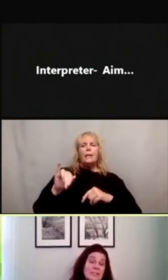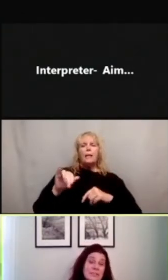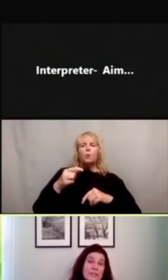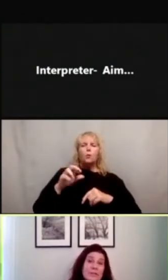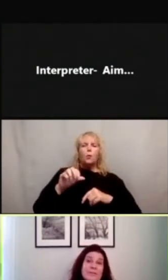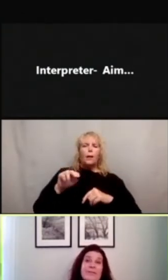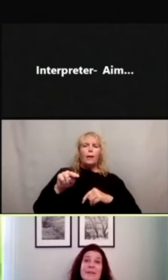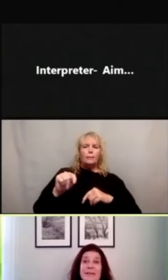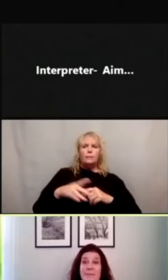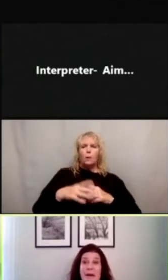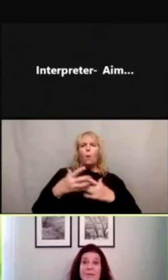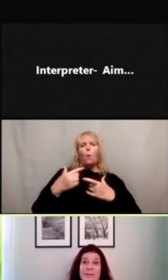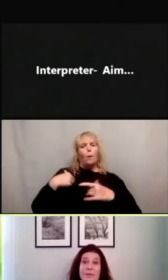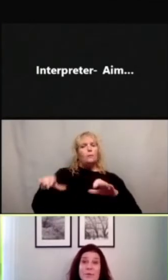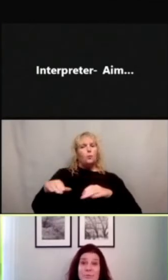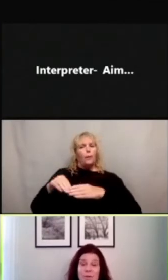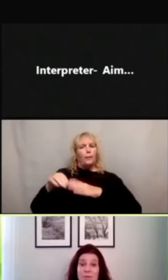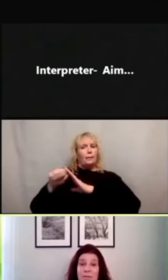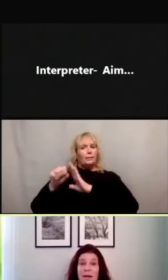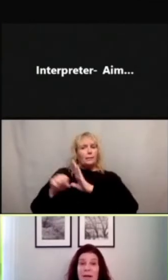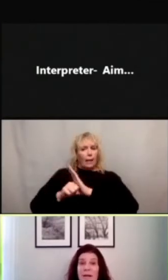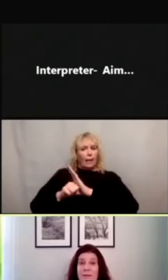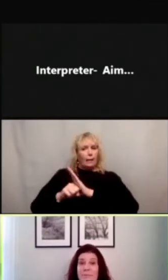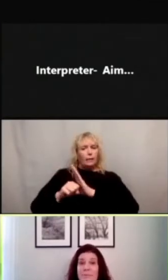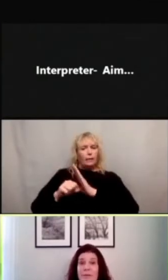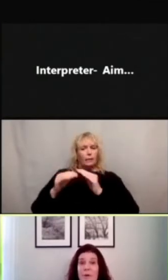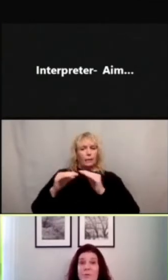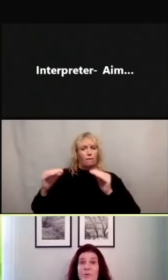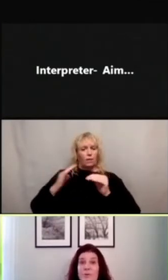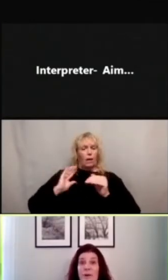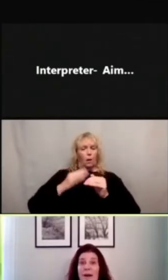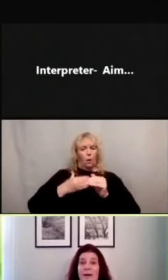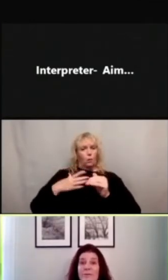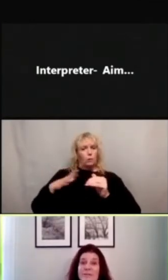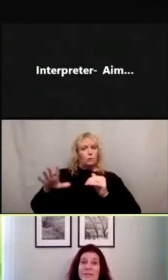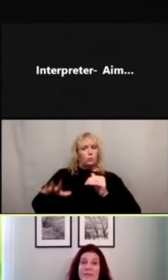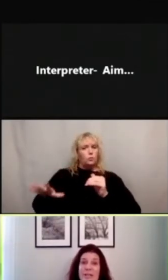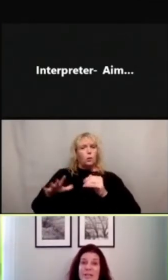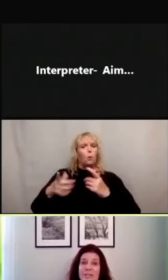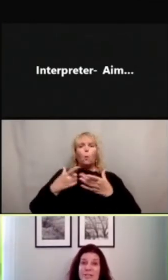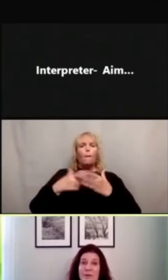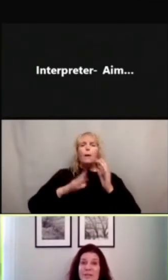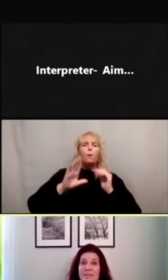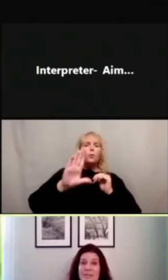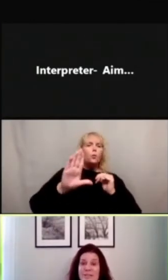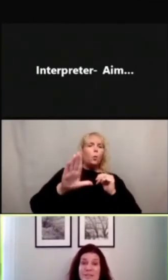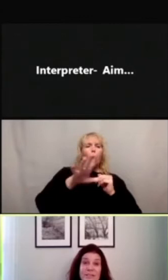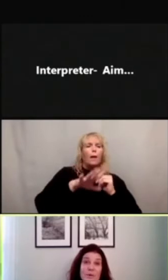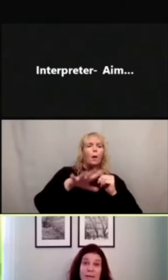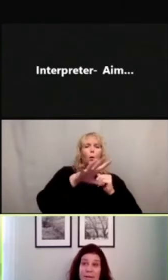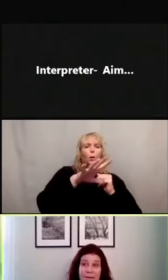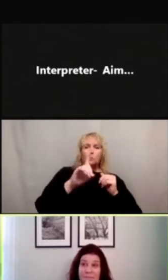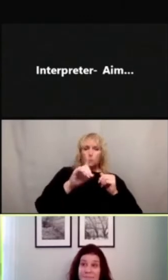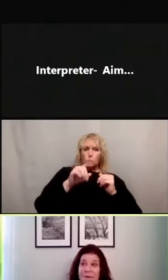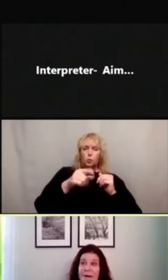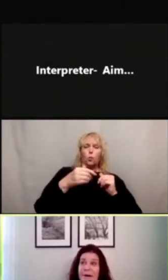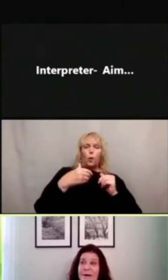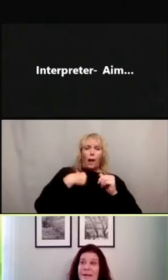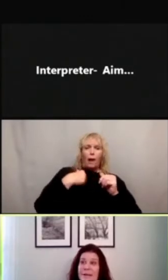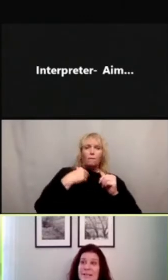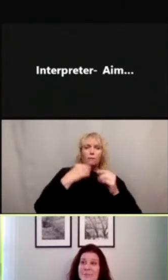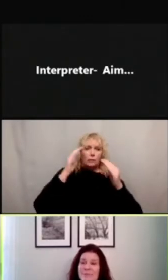would encourage each of you to think about, in your role, you know, do you have adult education organizations in your